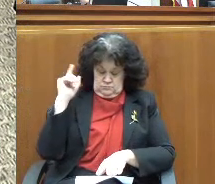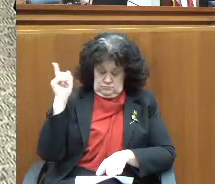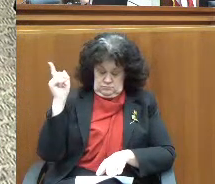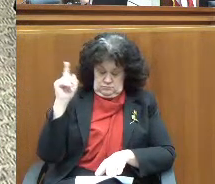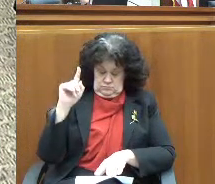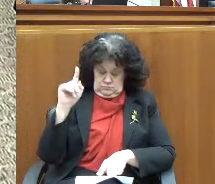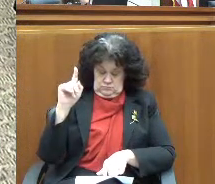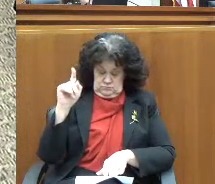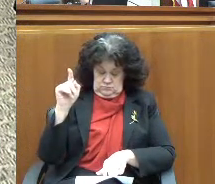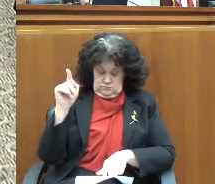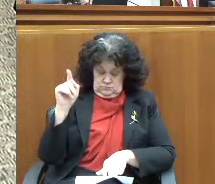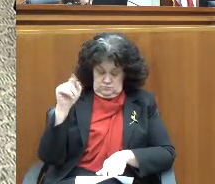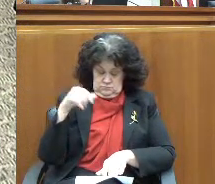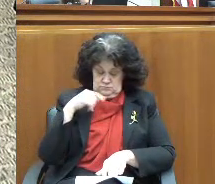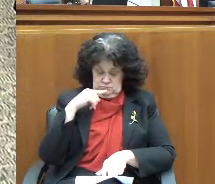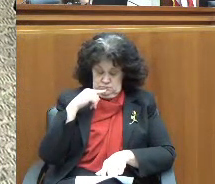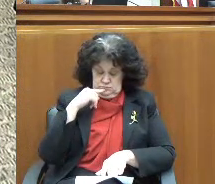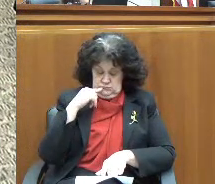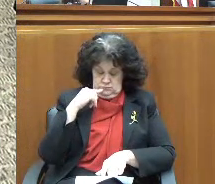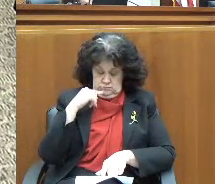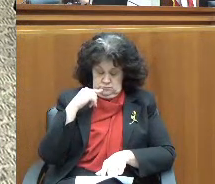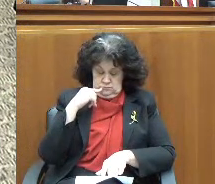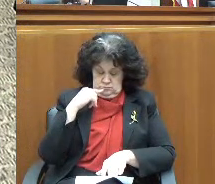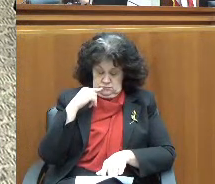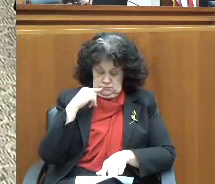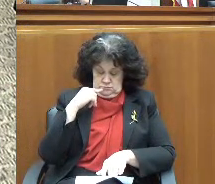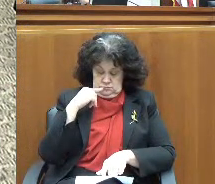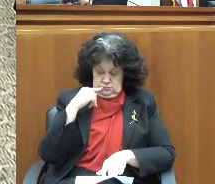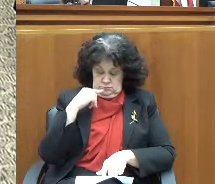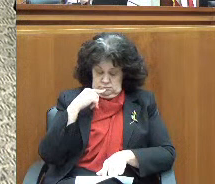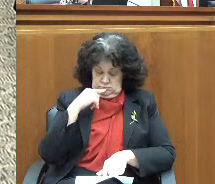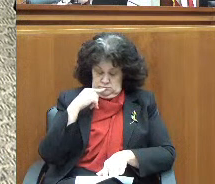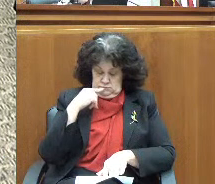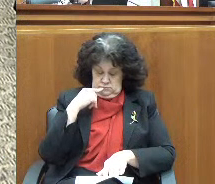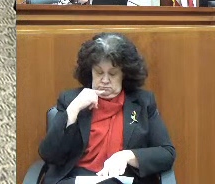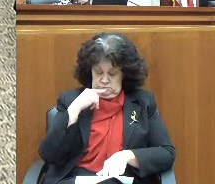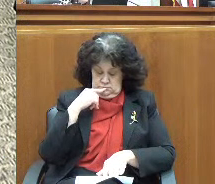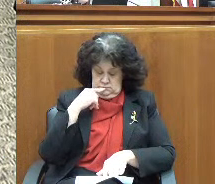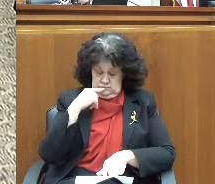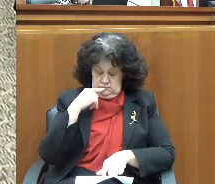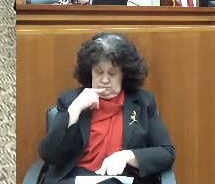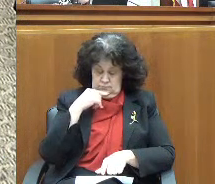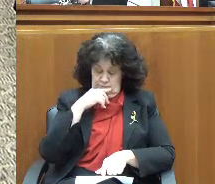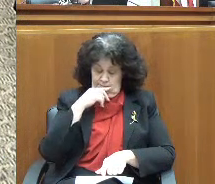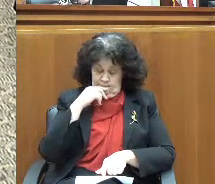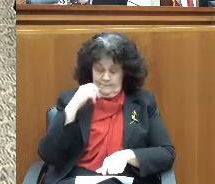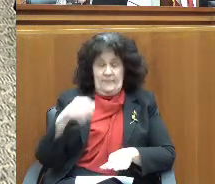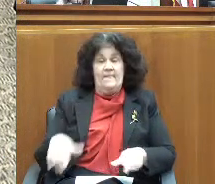We've never done it this way before, so here we go. We used to do it all. Yeah, that's how it was done before.